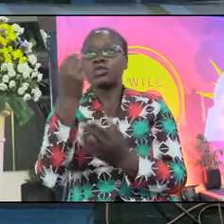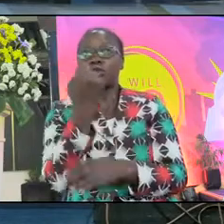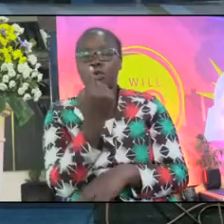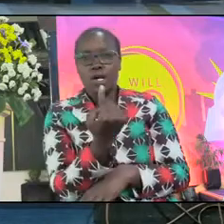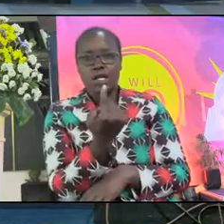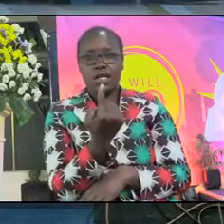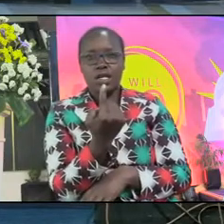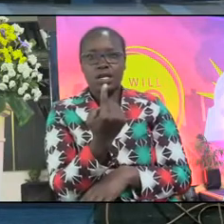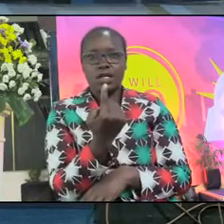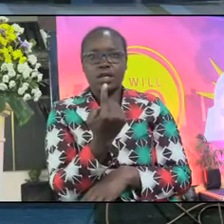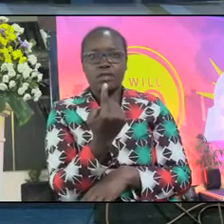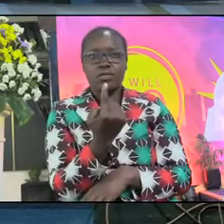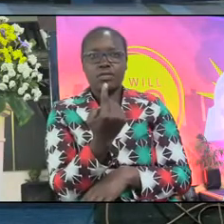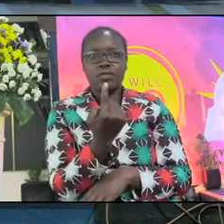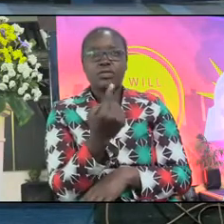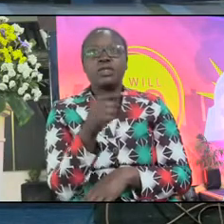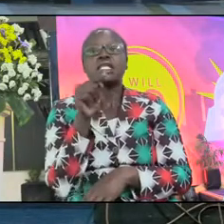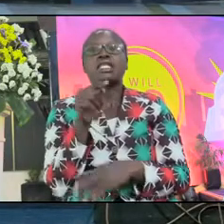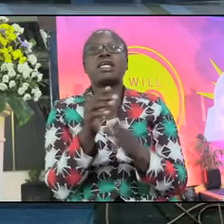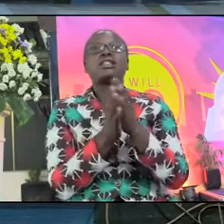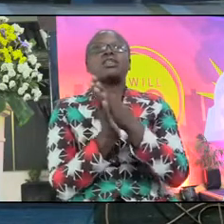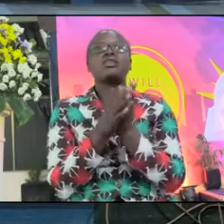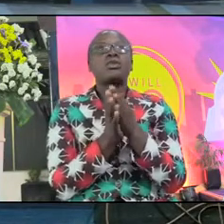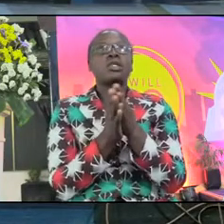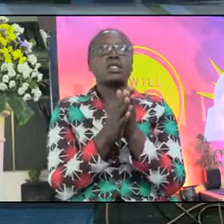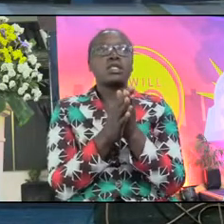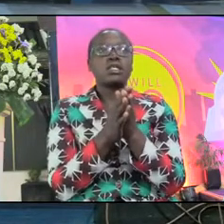2001, that story